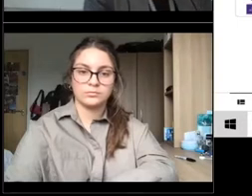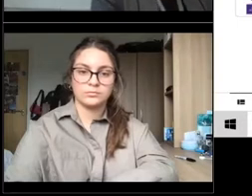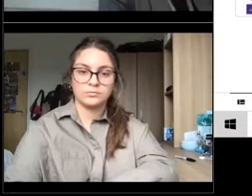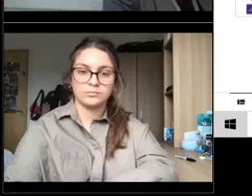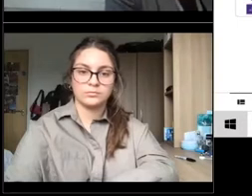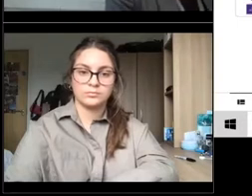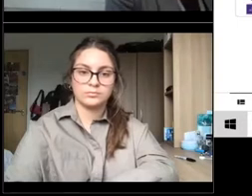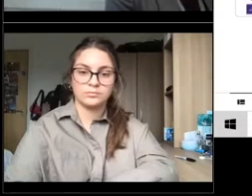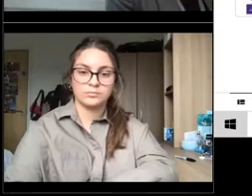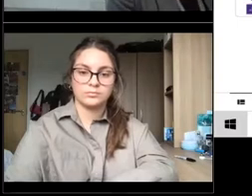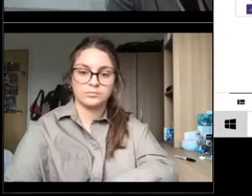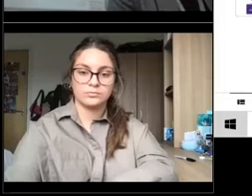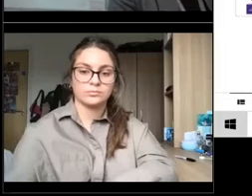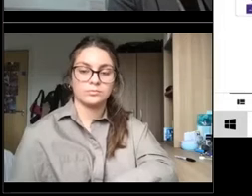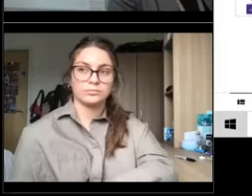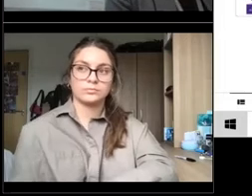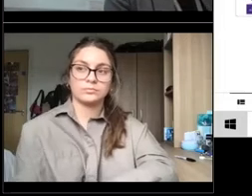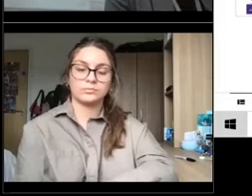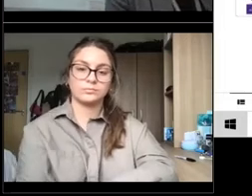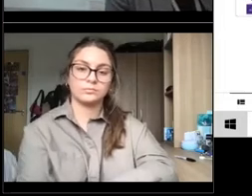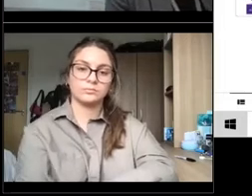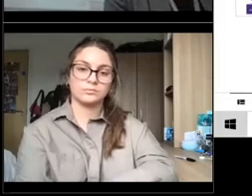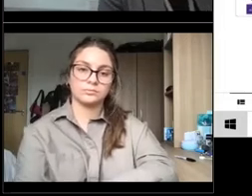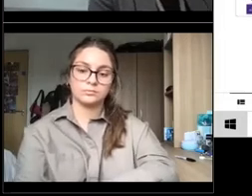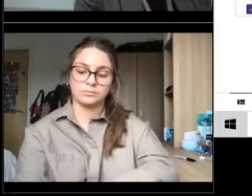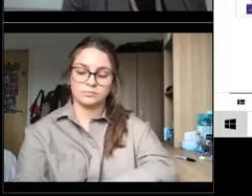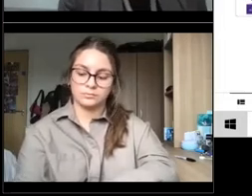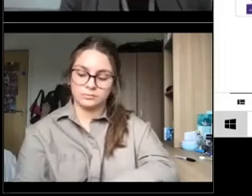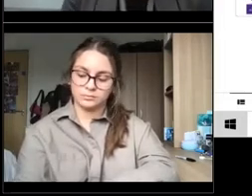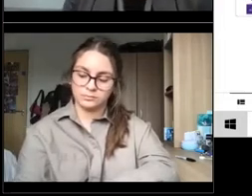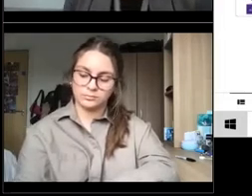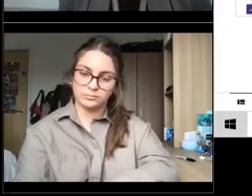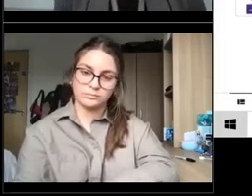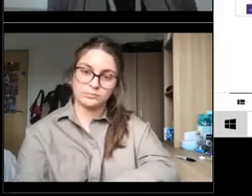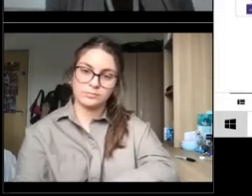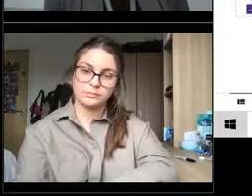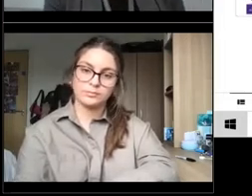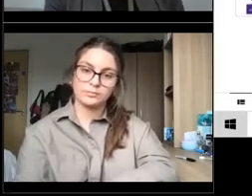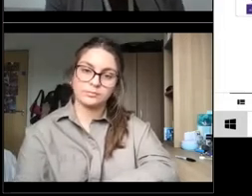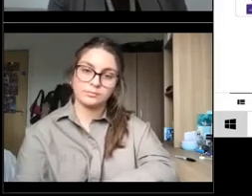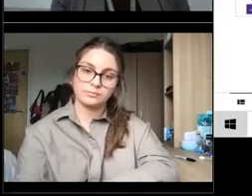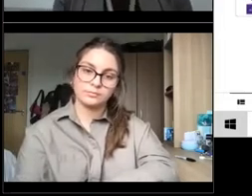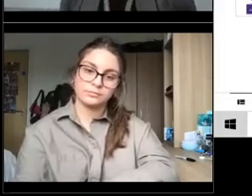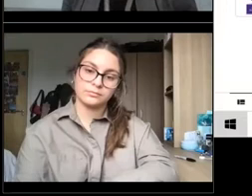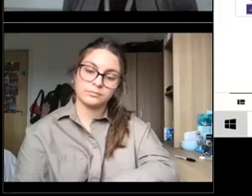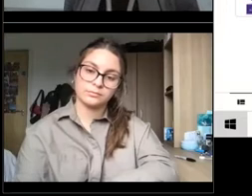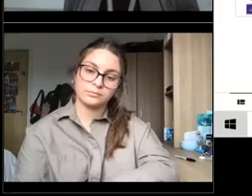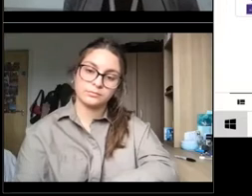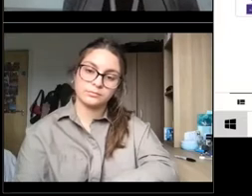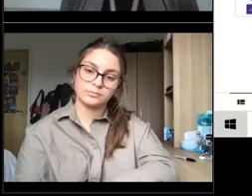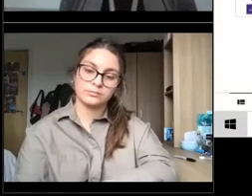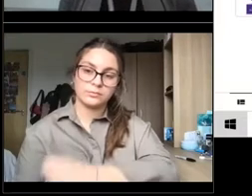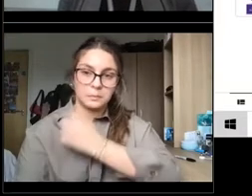we recognise are at risk of exclusion was a really powerful tool that I experienced. And then explaining outwardly to governors who ask the right